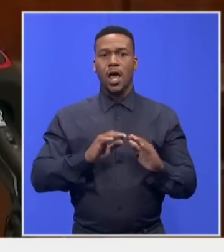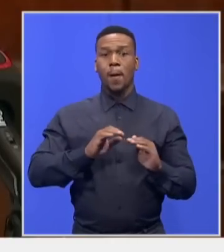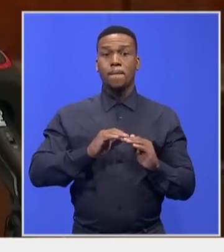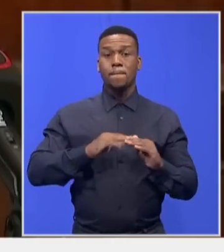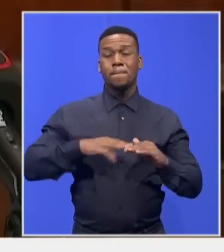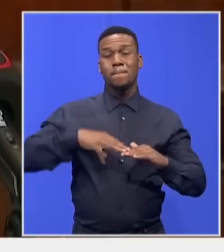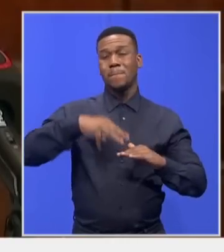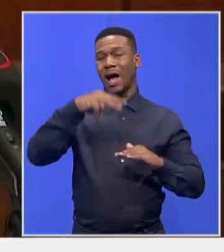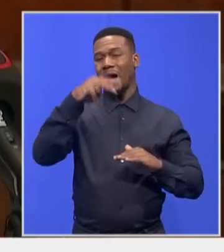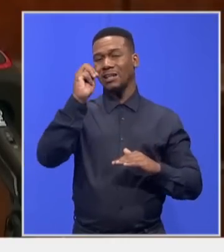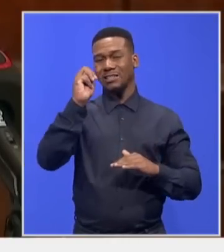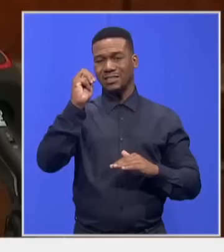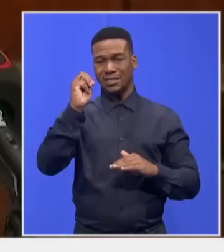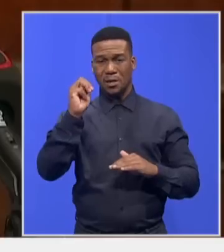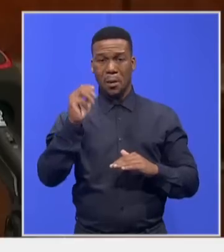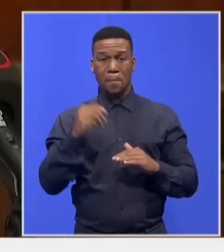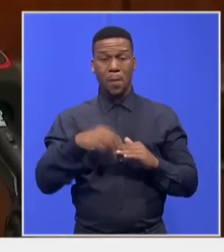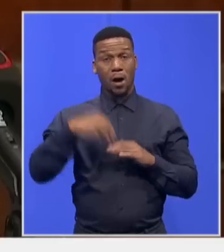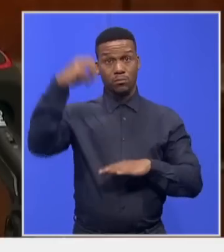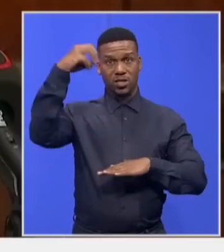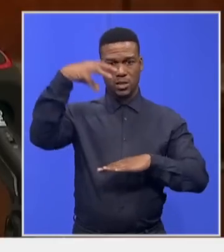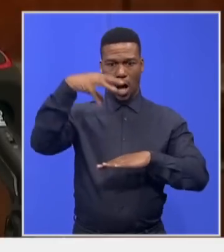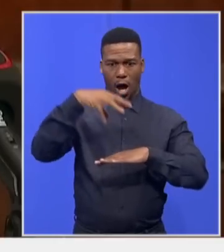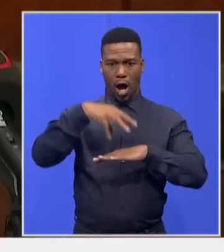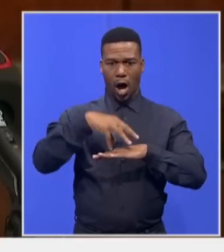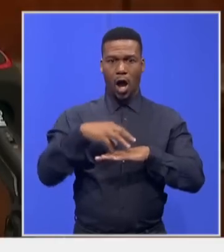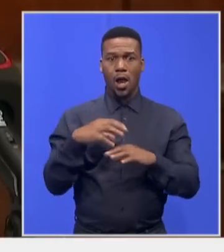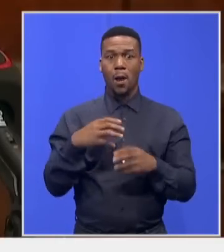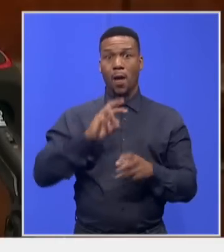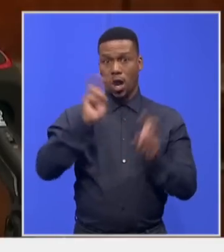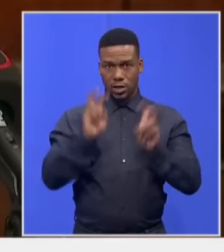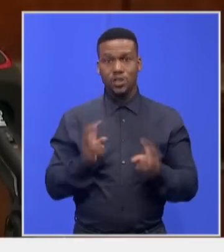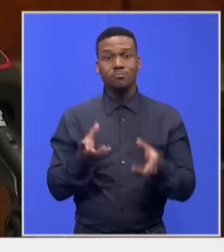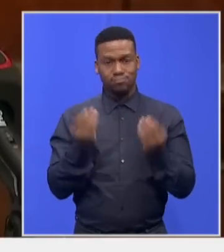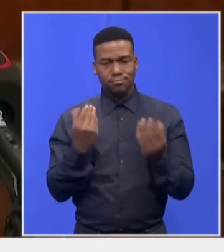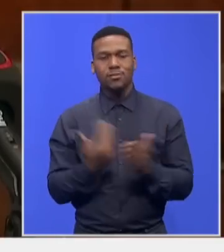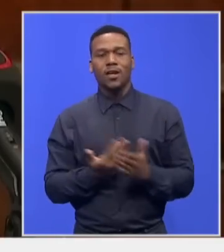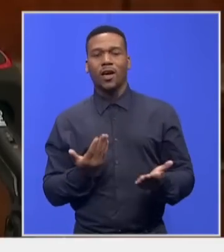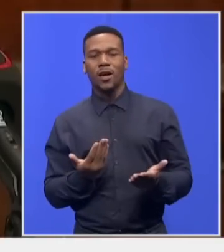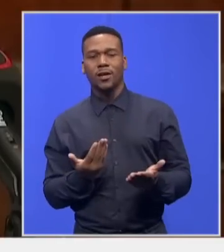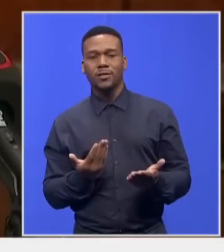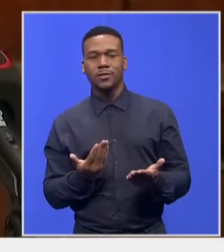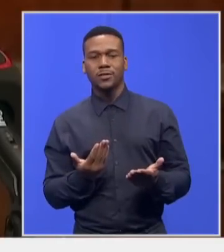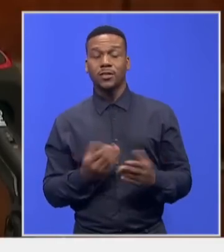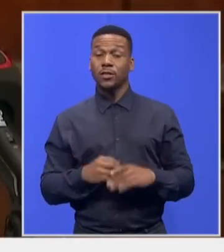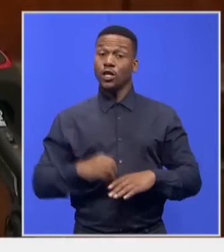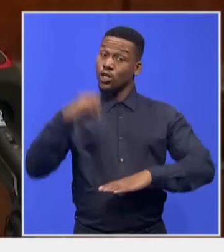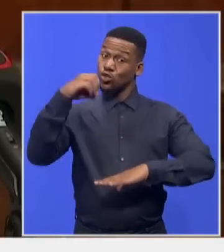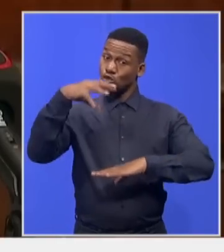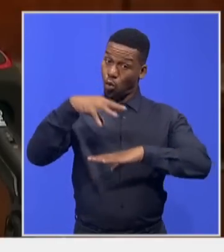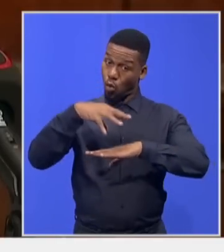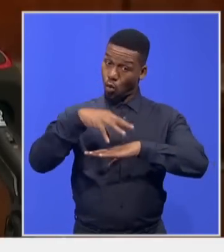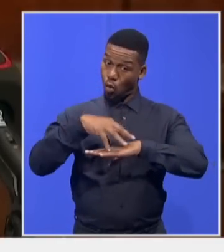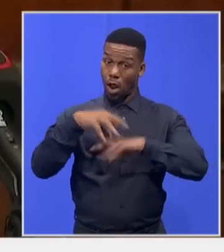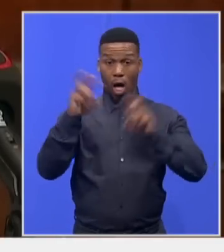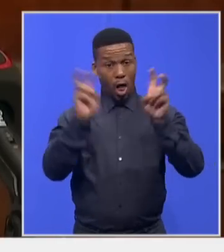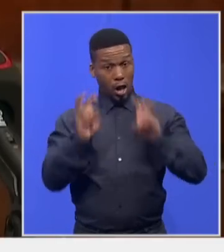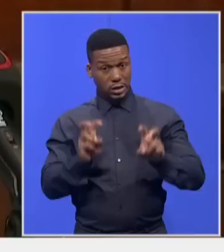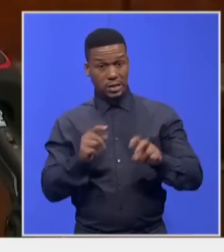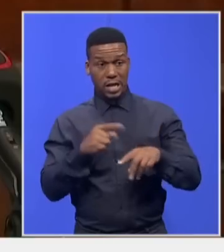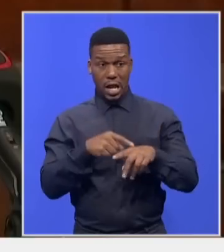like, benefit of solar PV. So what is the point I'm trying to make? Is that solar PV, if it's not combined with